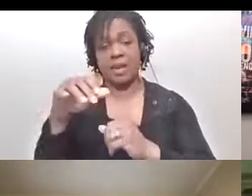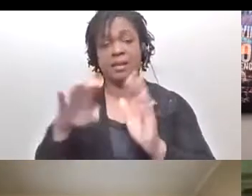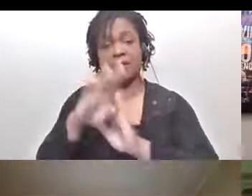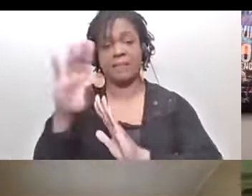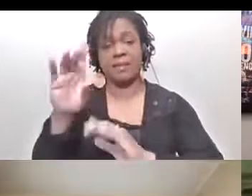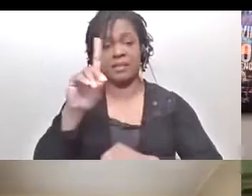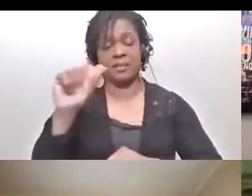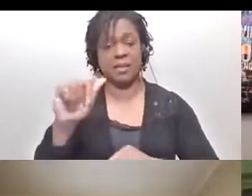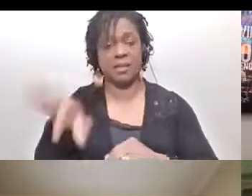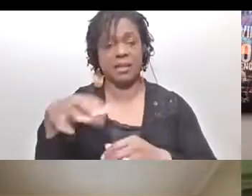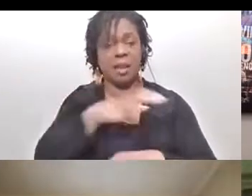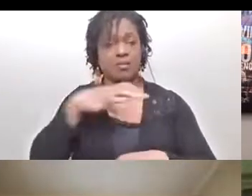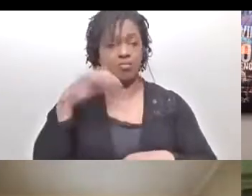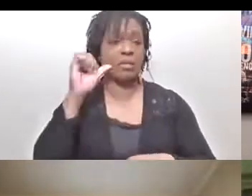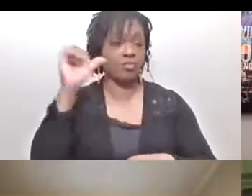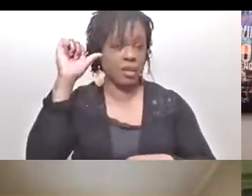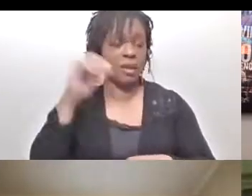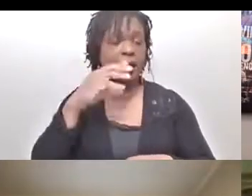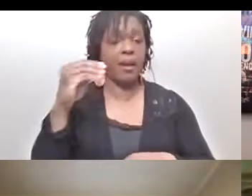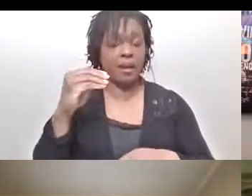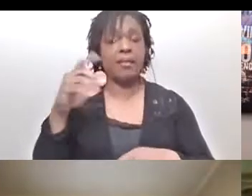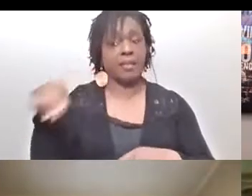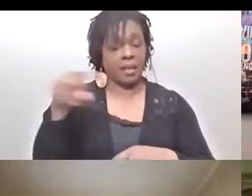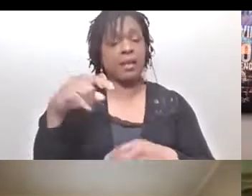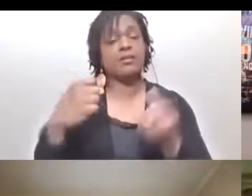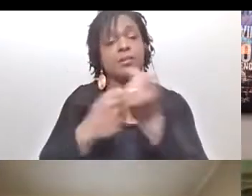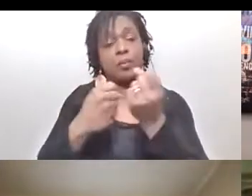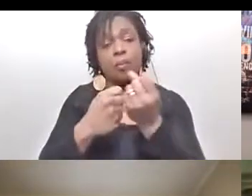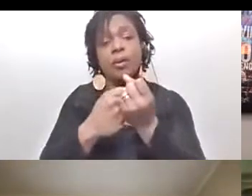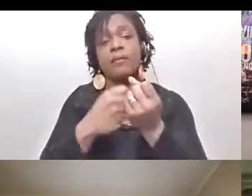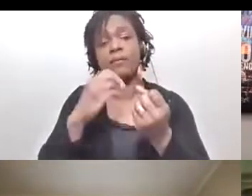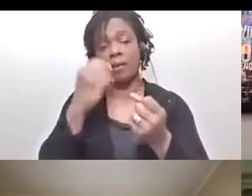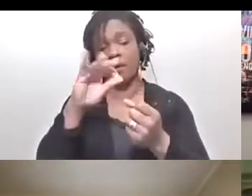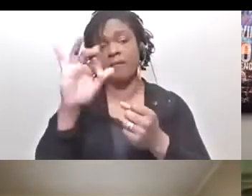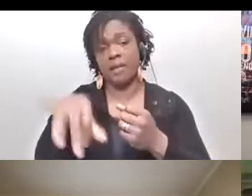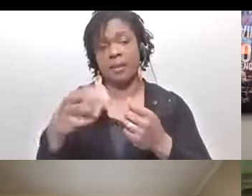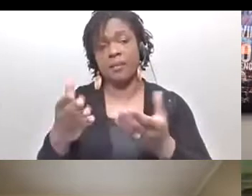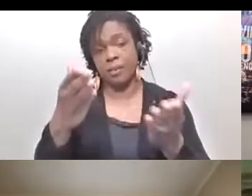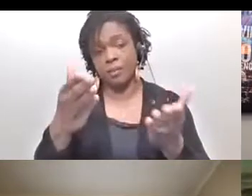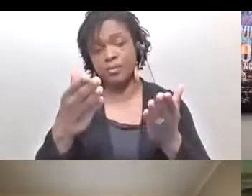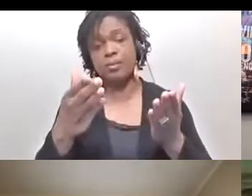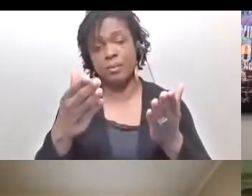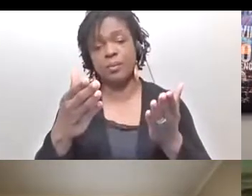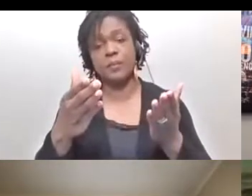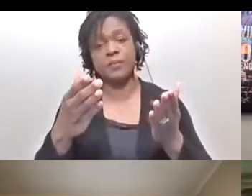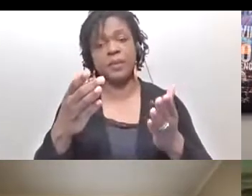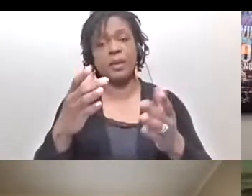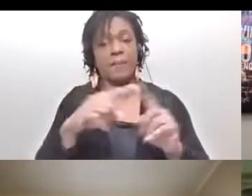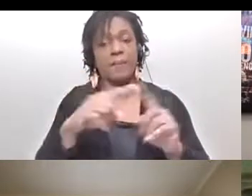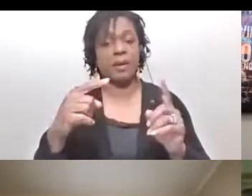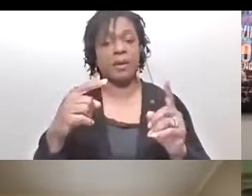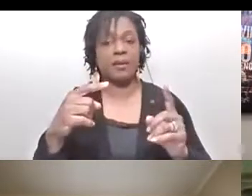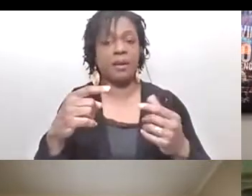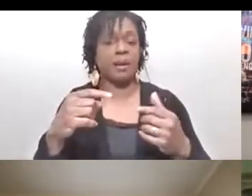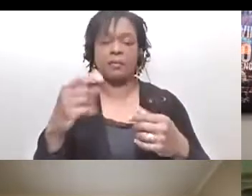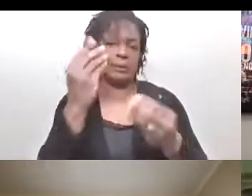yesterday, and they are supportive of this proposal. But what I told them and what I'll tell you is we recognize that we're not